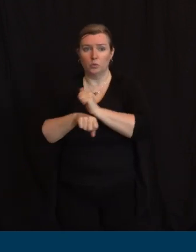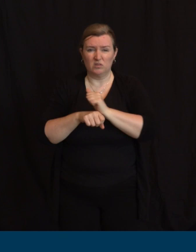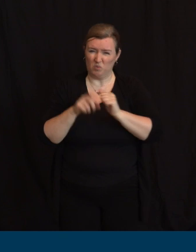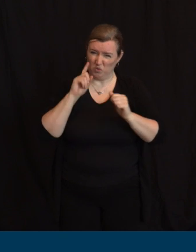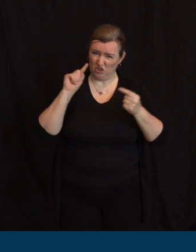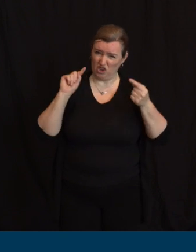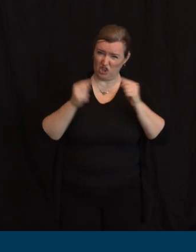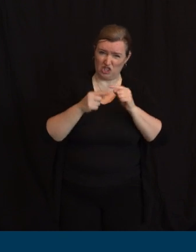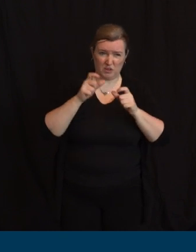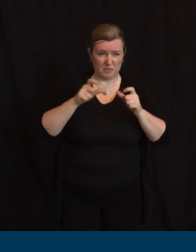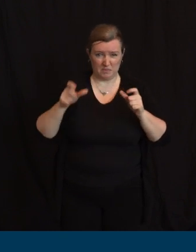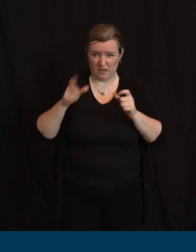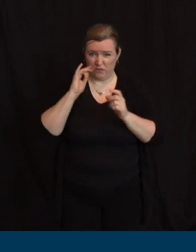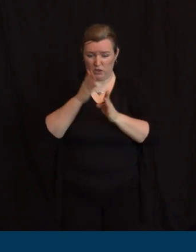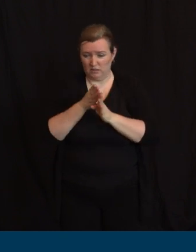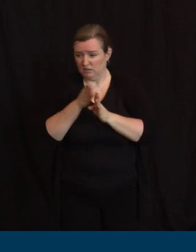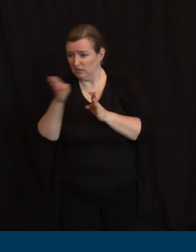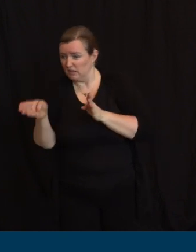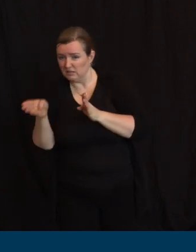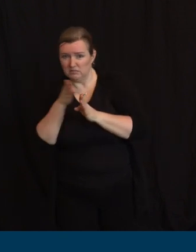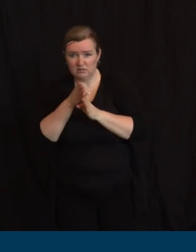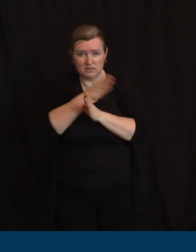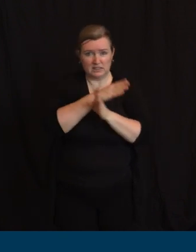Jersey? Got it.